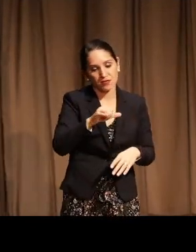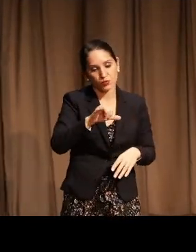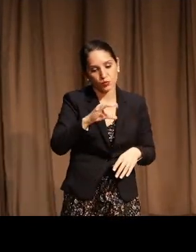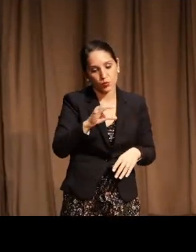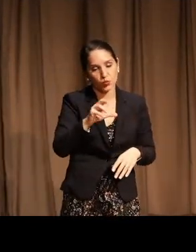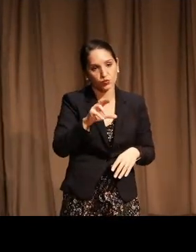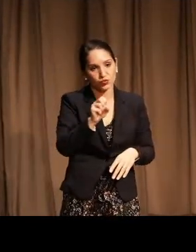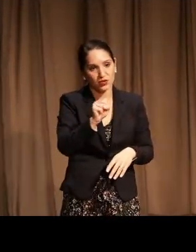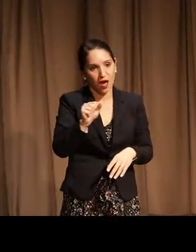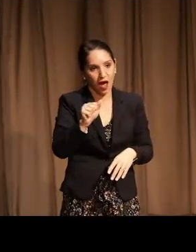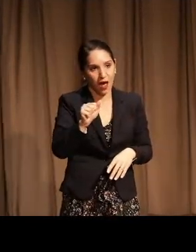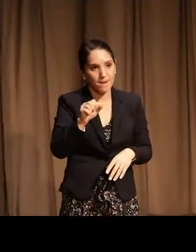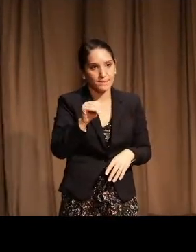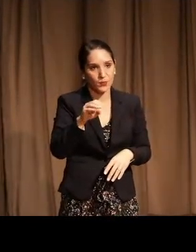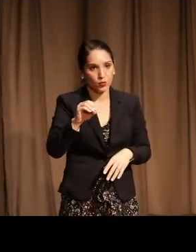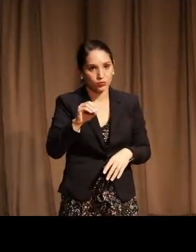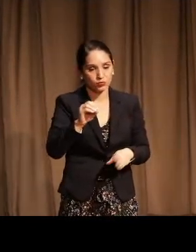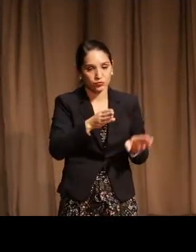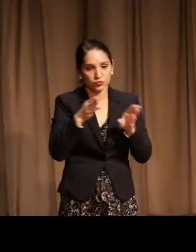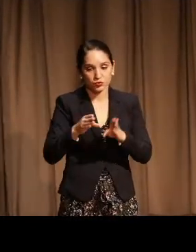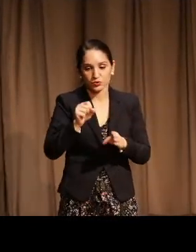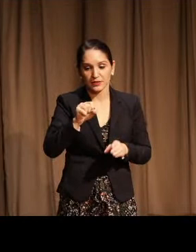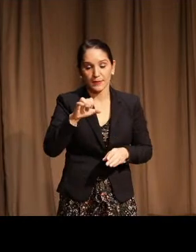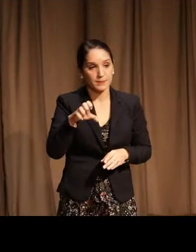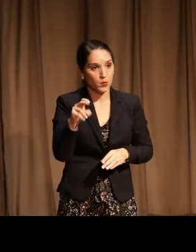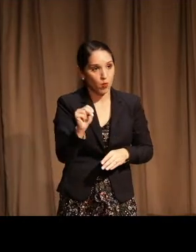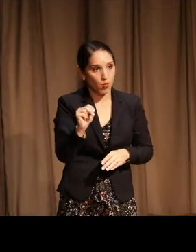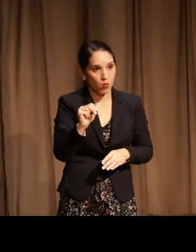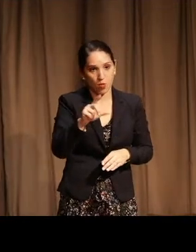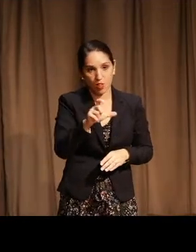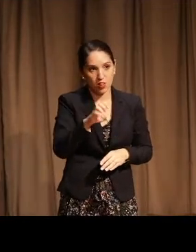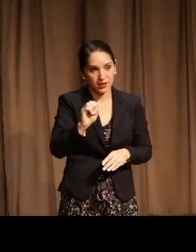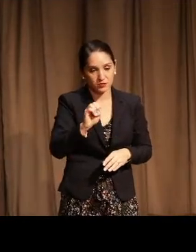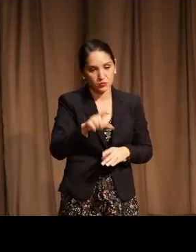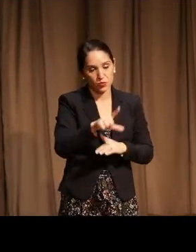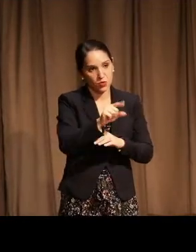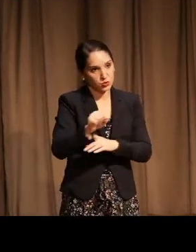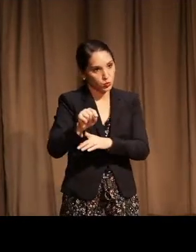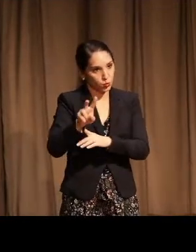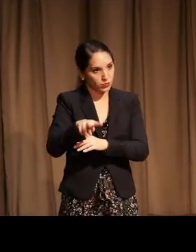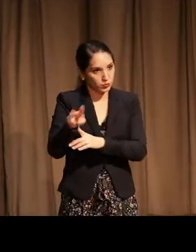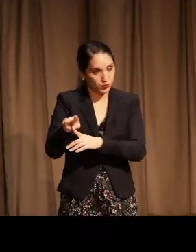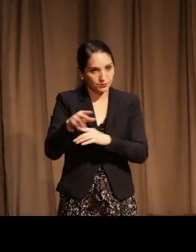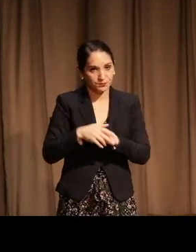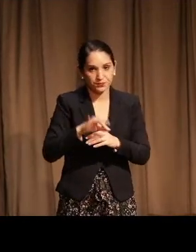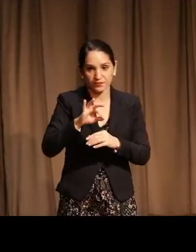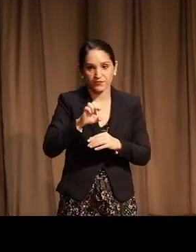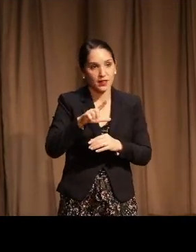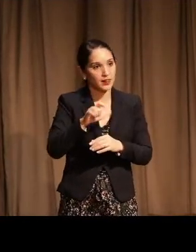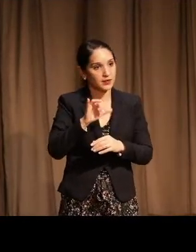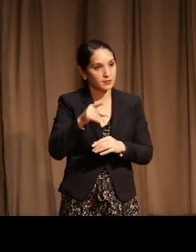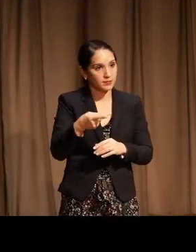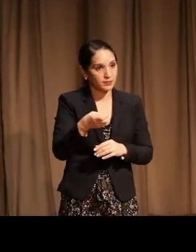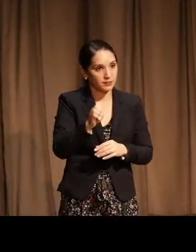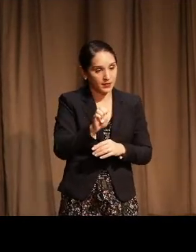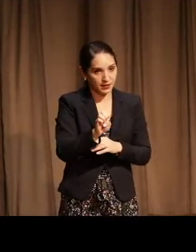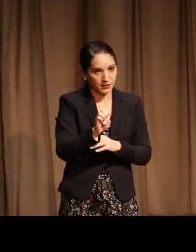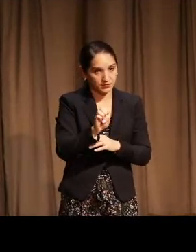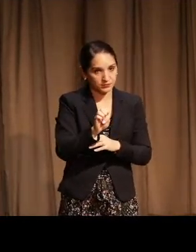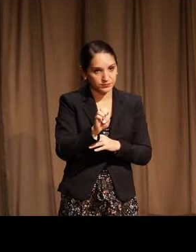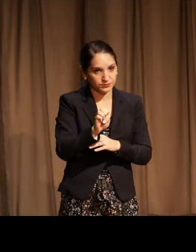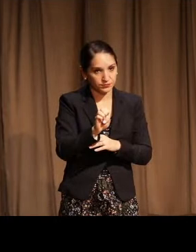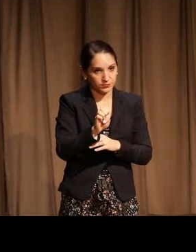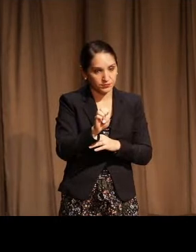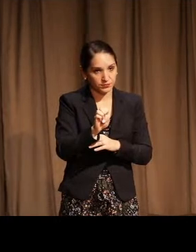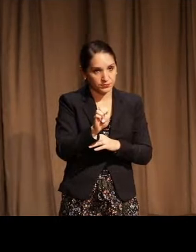Calling, Simone Lee, Trophallaxis, 2022, Felipe Mujica, The Swaying Motions on